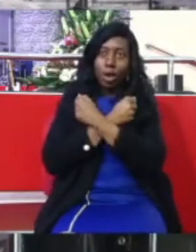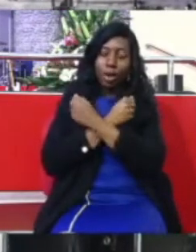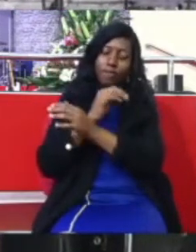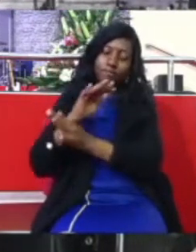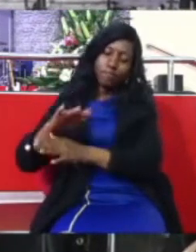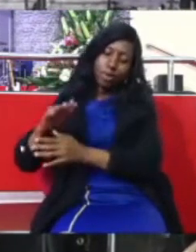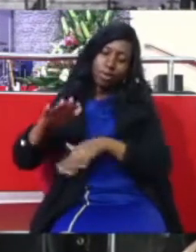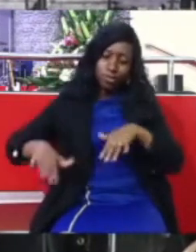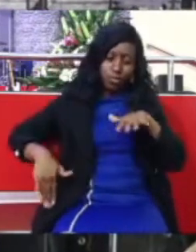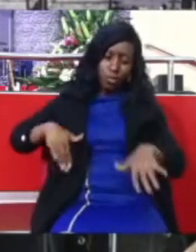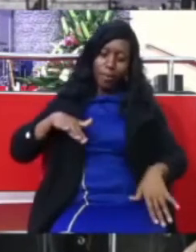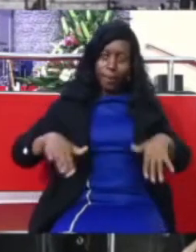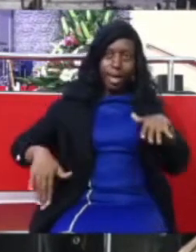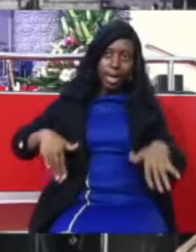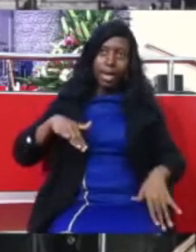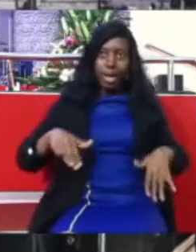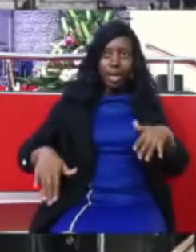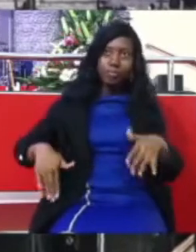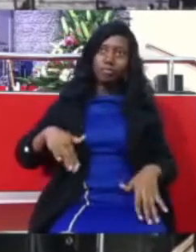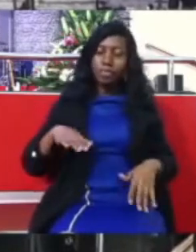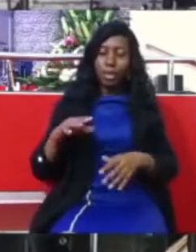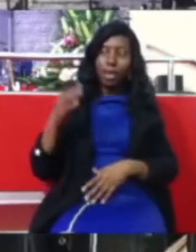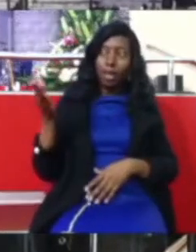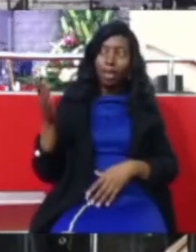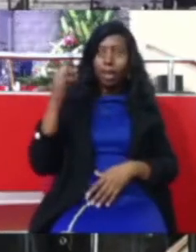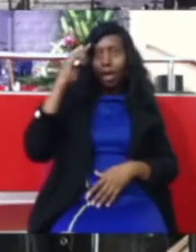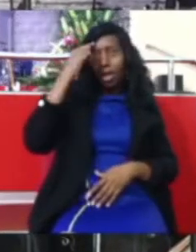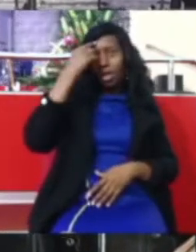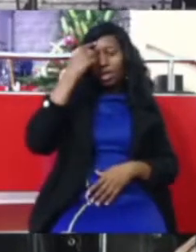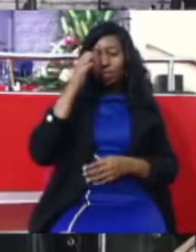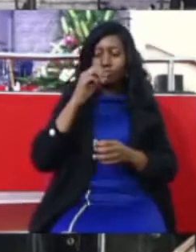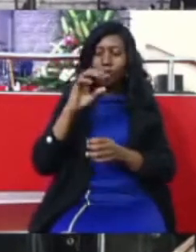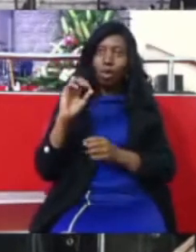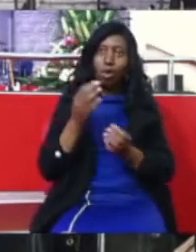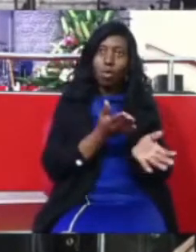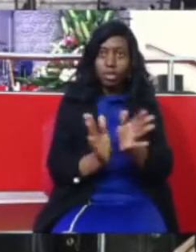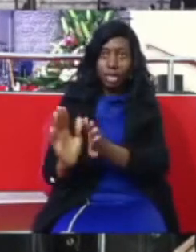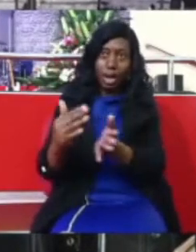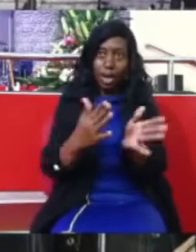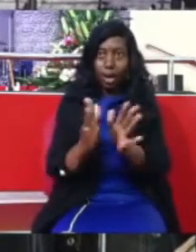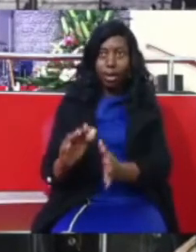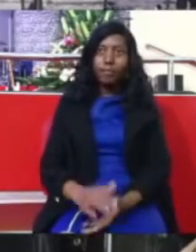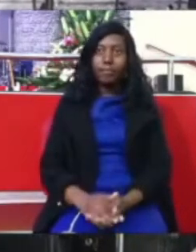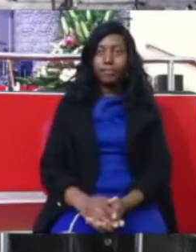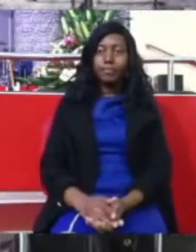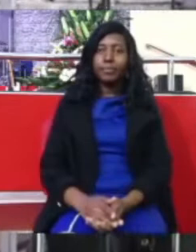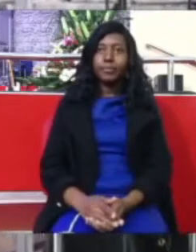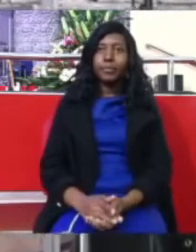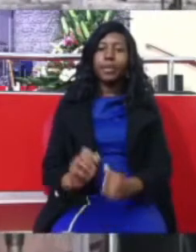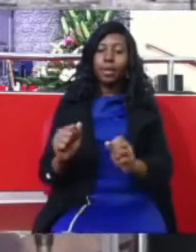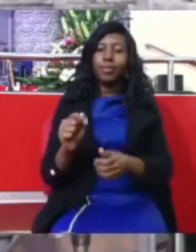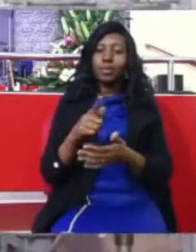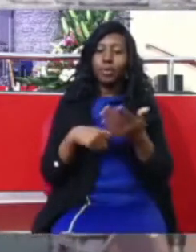choose to swim around the shores or the beaches, then what happens?